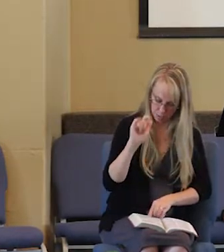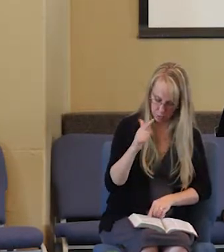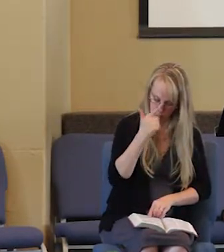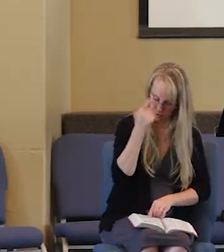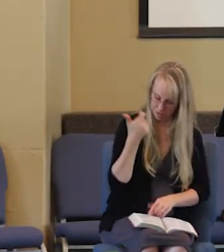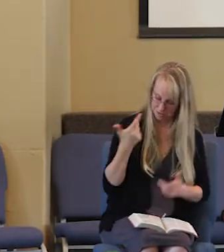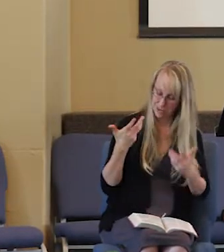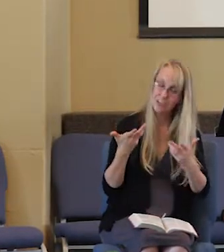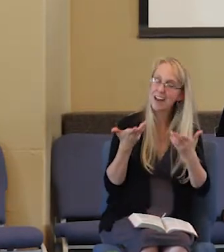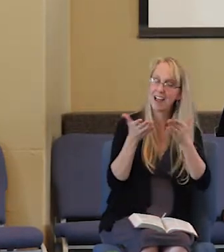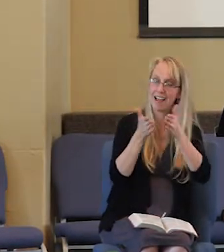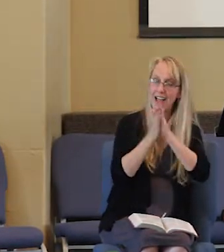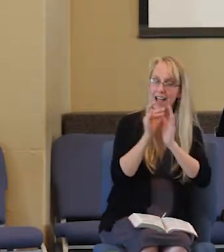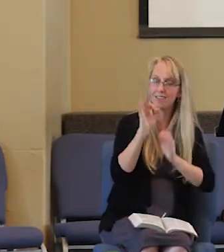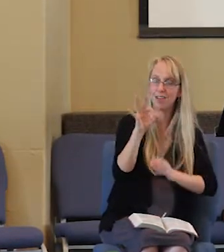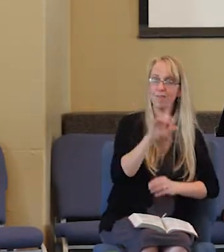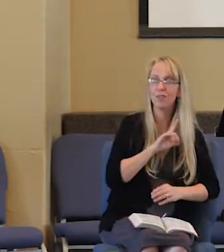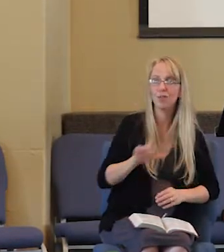asked of the Lord.